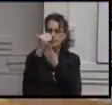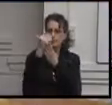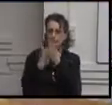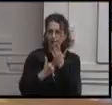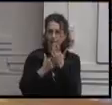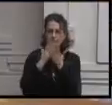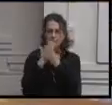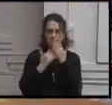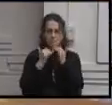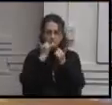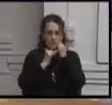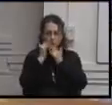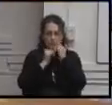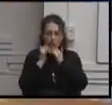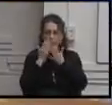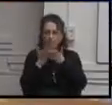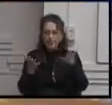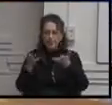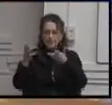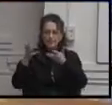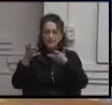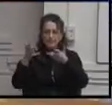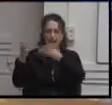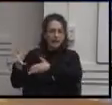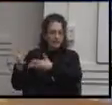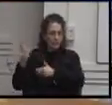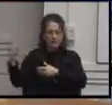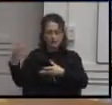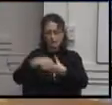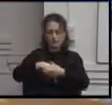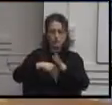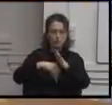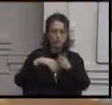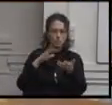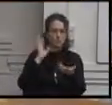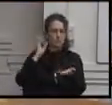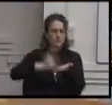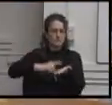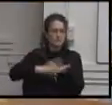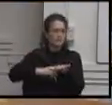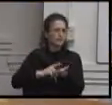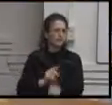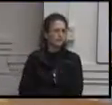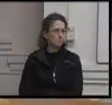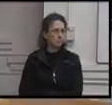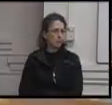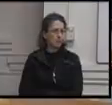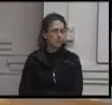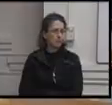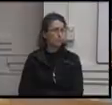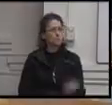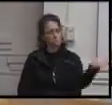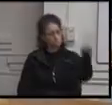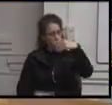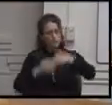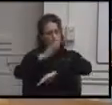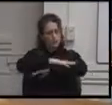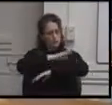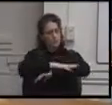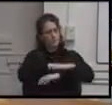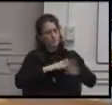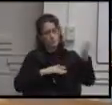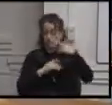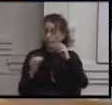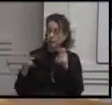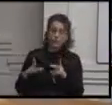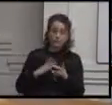have Mr. Fife here today. Yes, thank you. Do you want to come to the table? That's a good place. Okay, the table, that